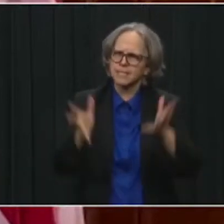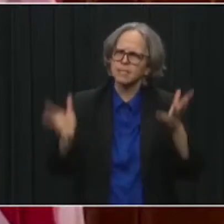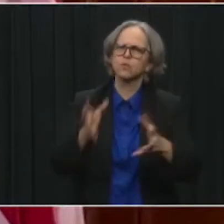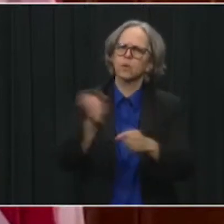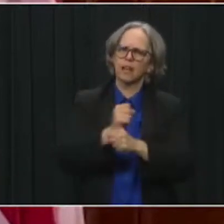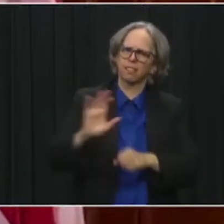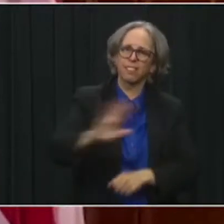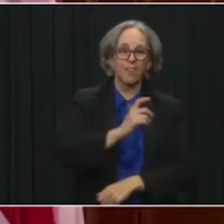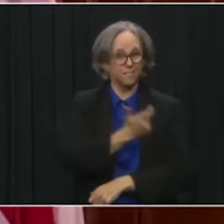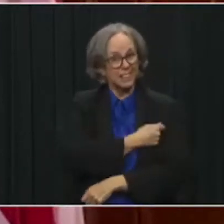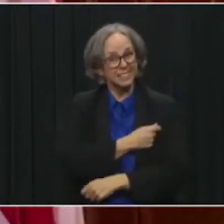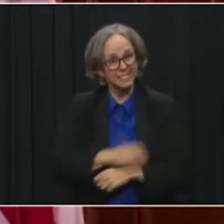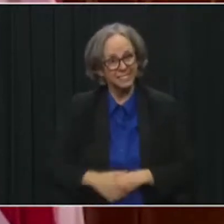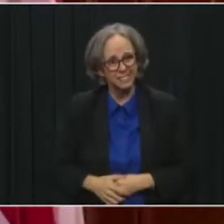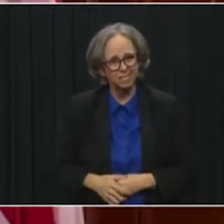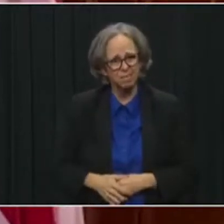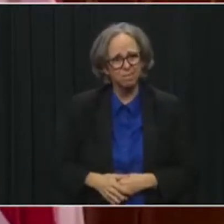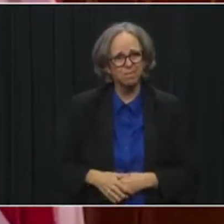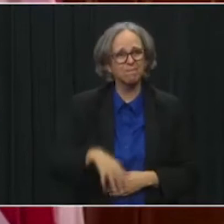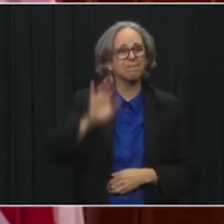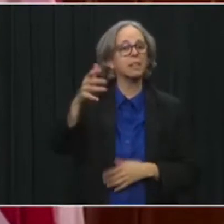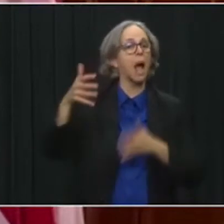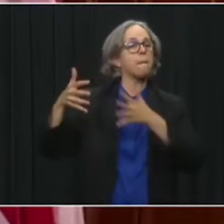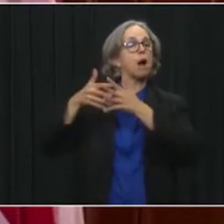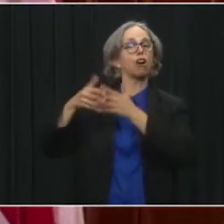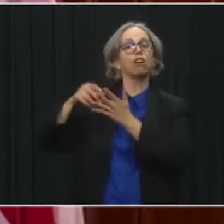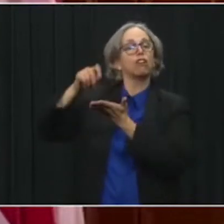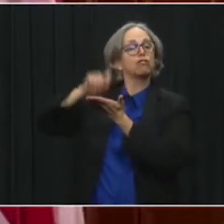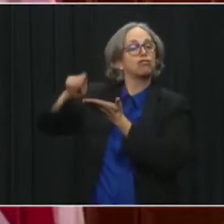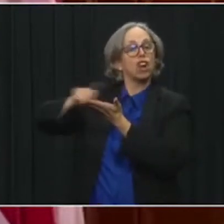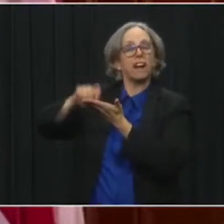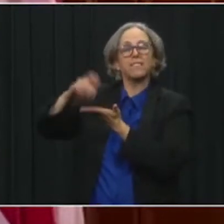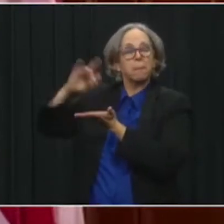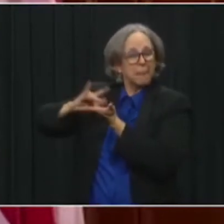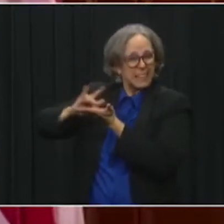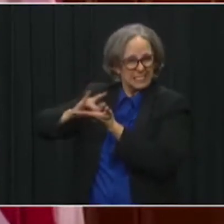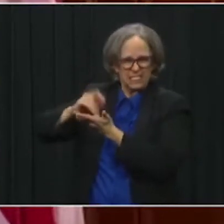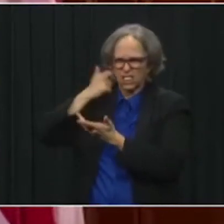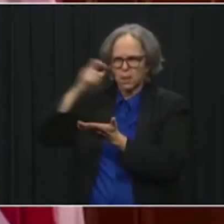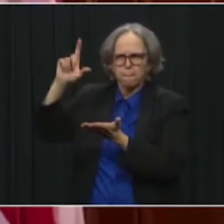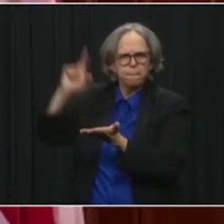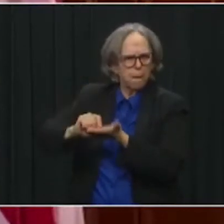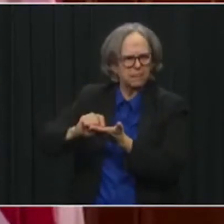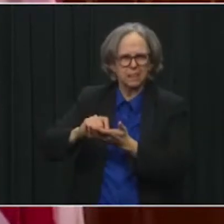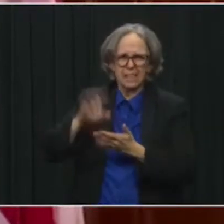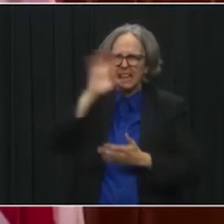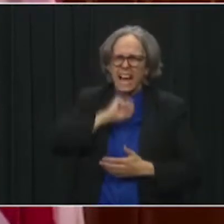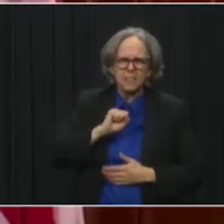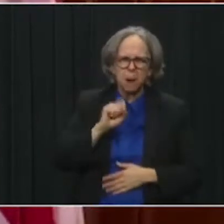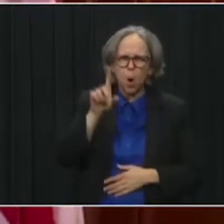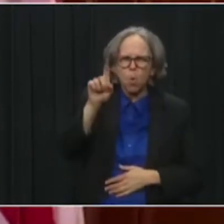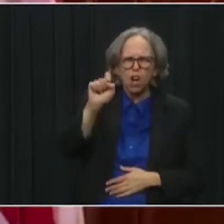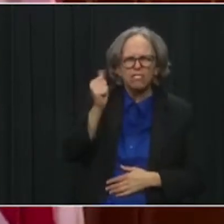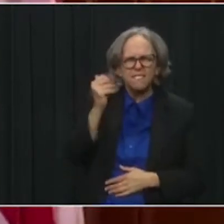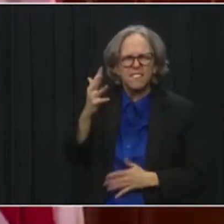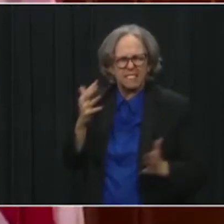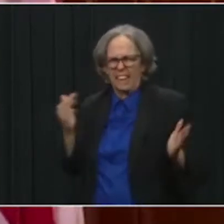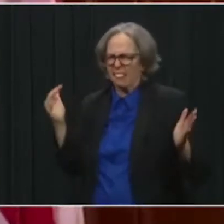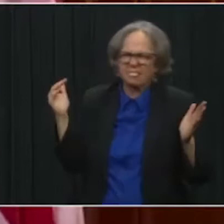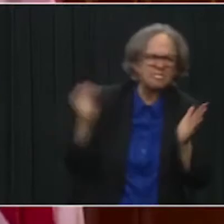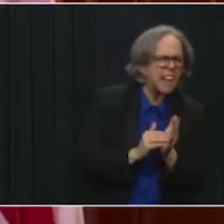just published in the American Journal of Medicine makes an estimate that 115,000 additional Ohioans